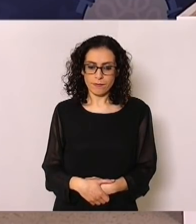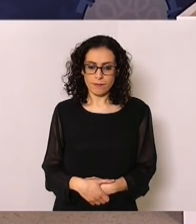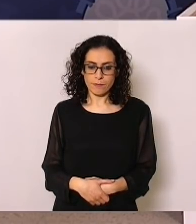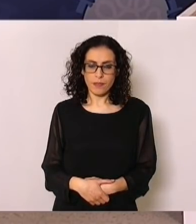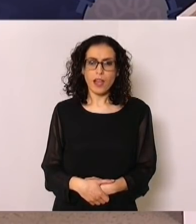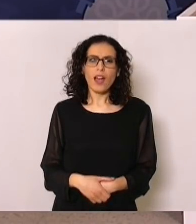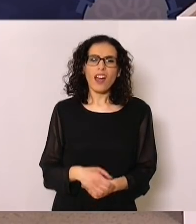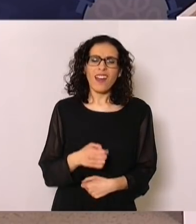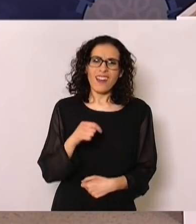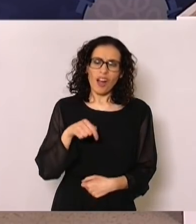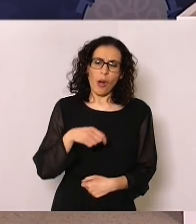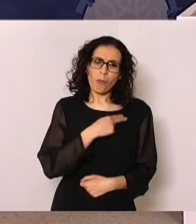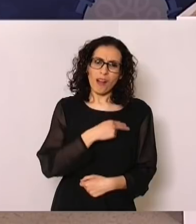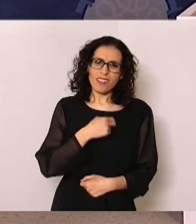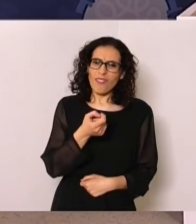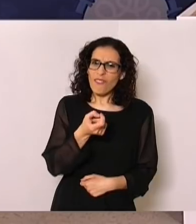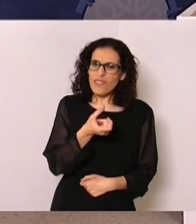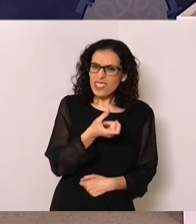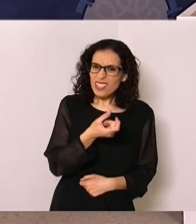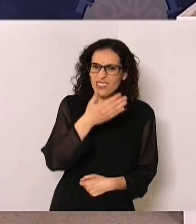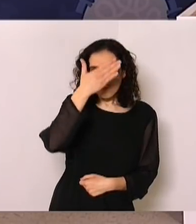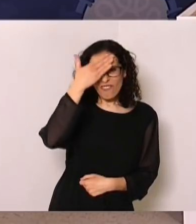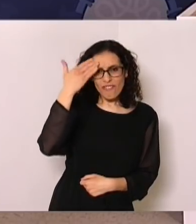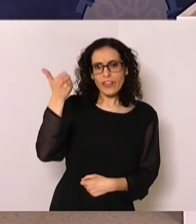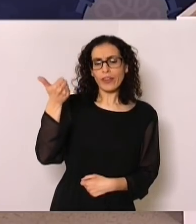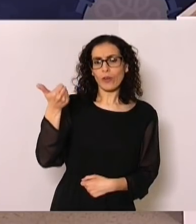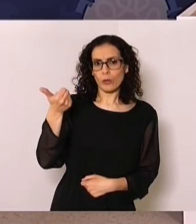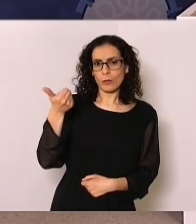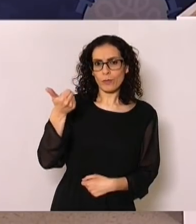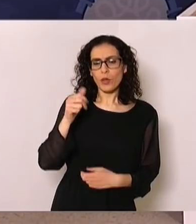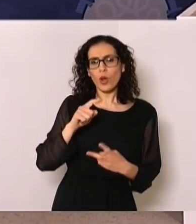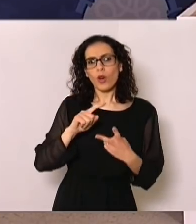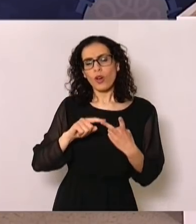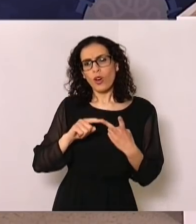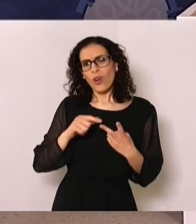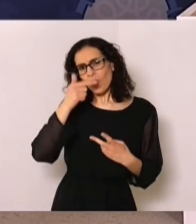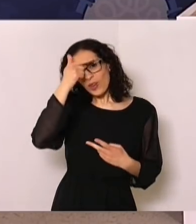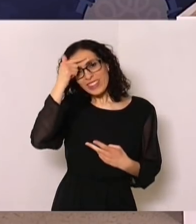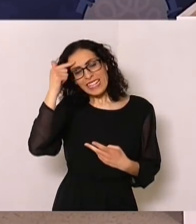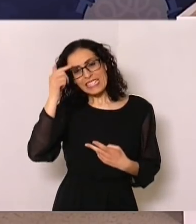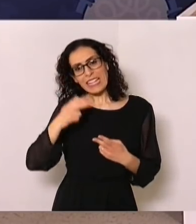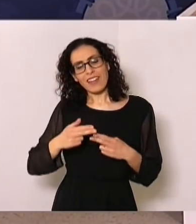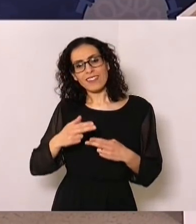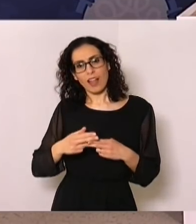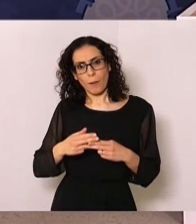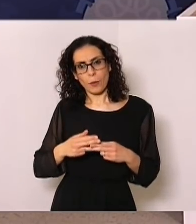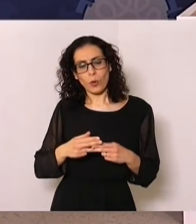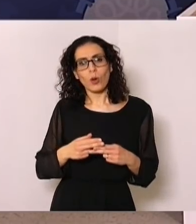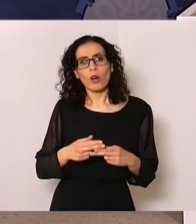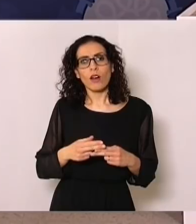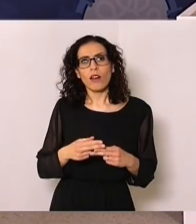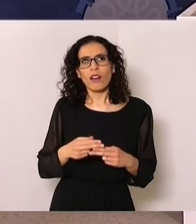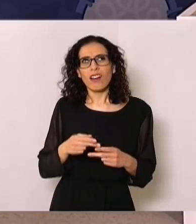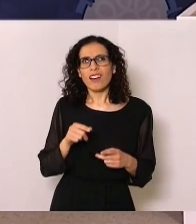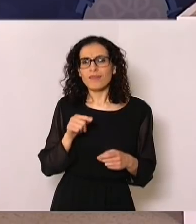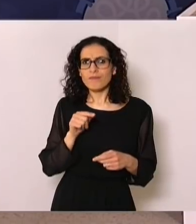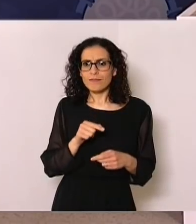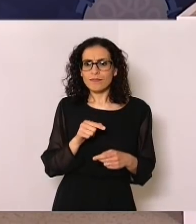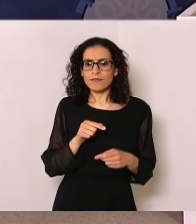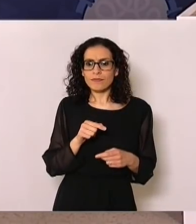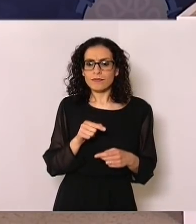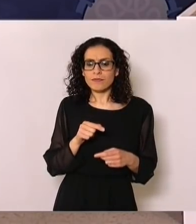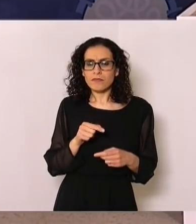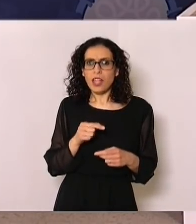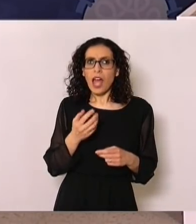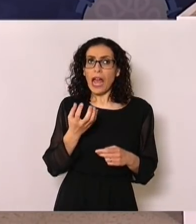have recovered. I understand that there are tests that you do, but isn't it worrying that some people have